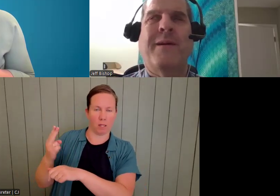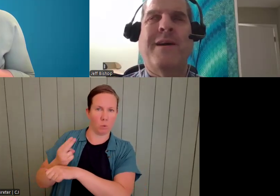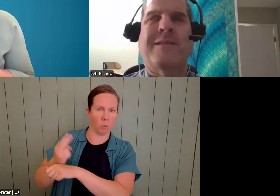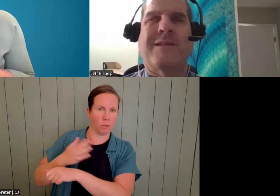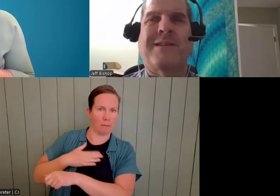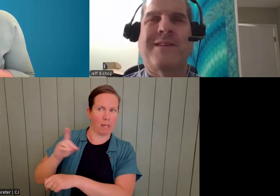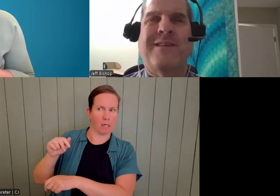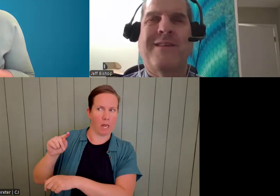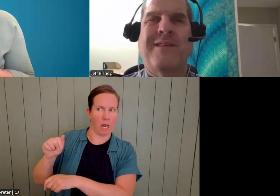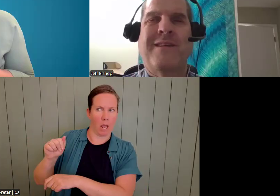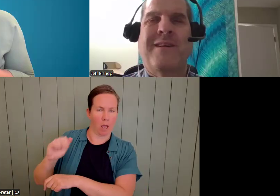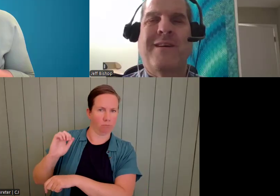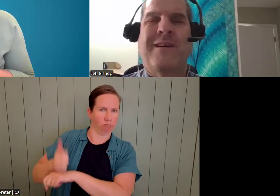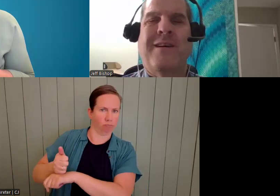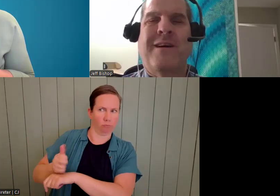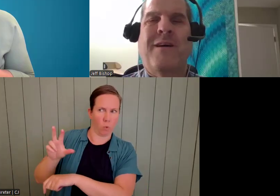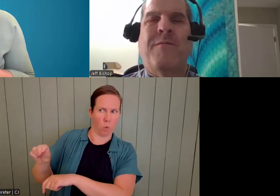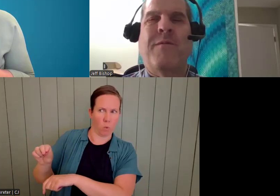it's nobody else's.